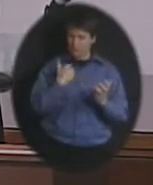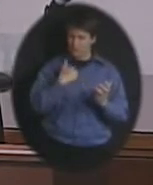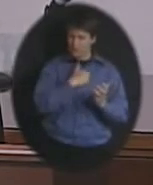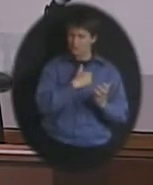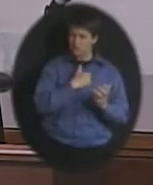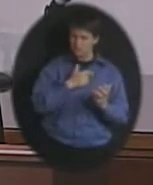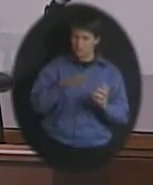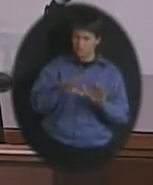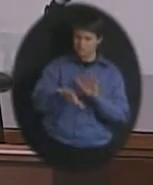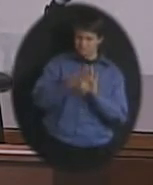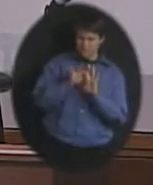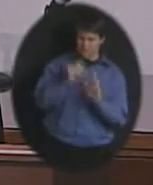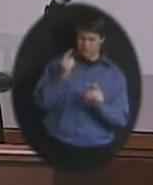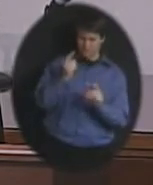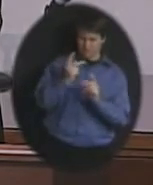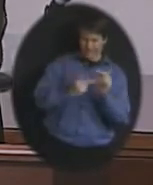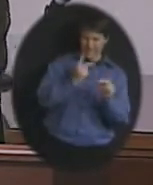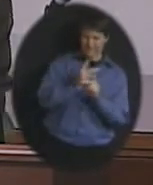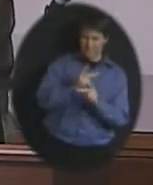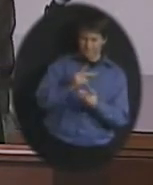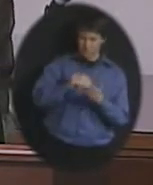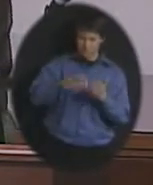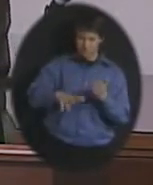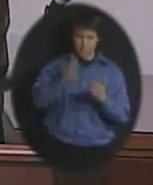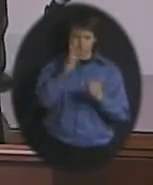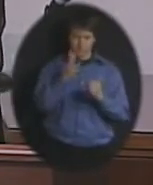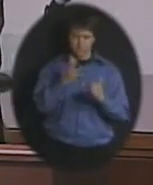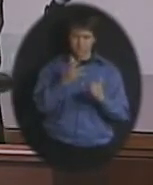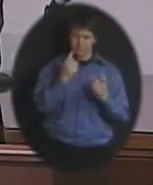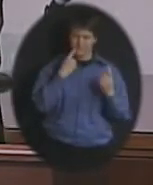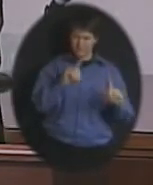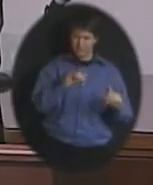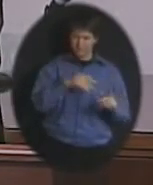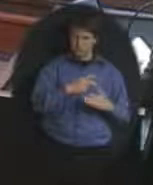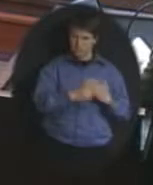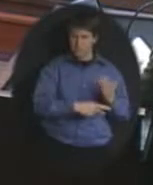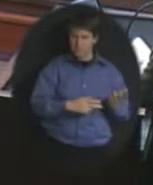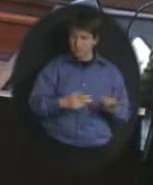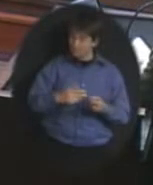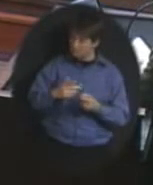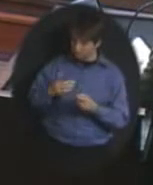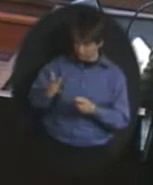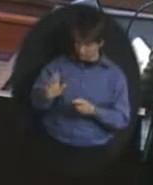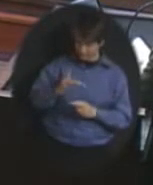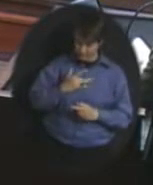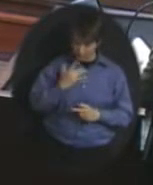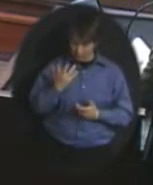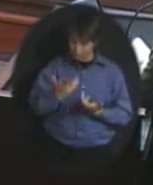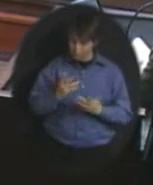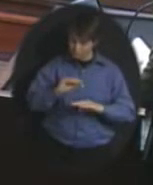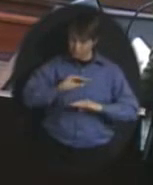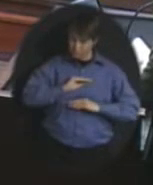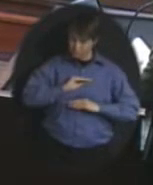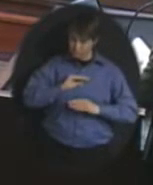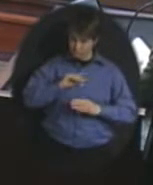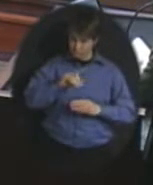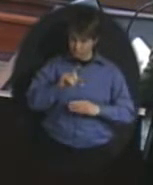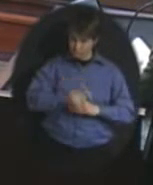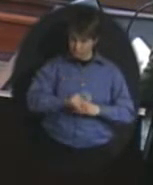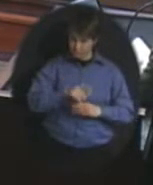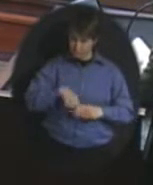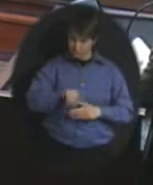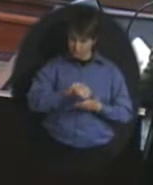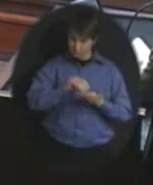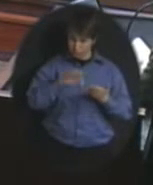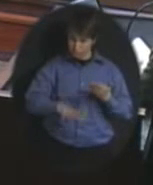of the type of student that would be an Avid student. Do we feel like we're meeting the needs of the students who have the